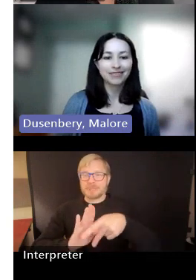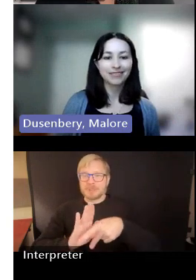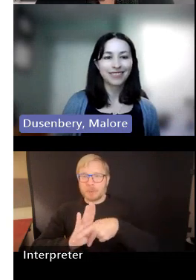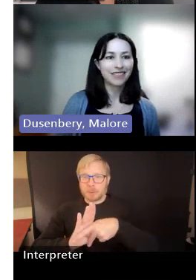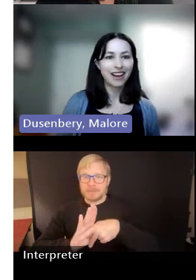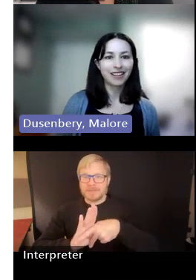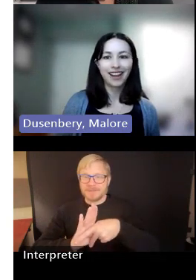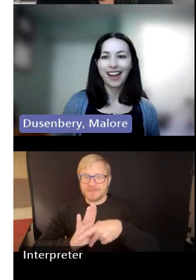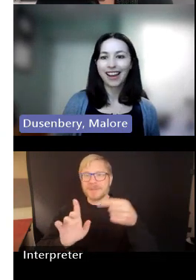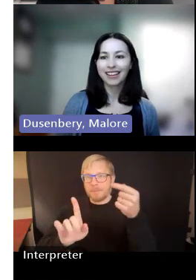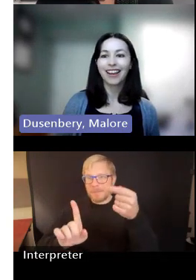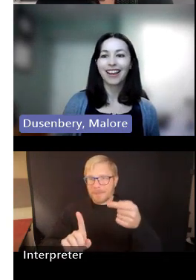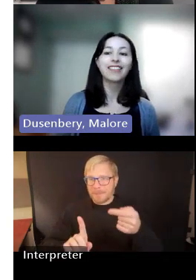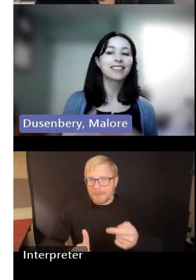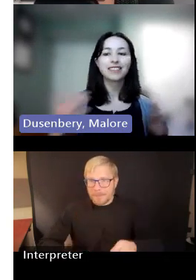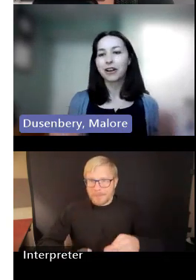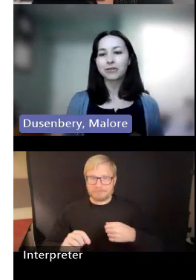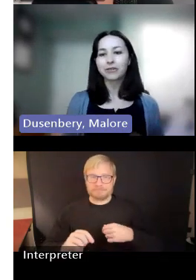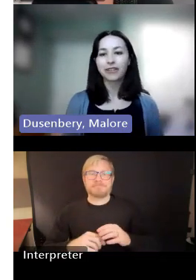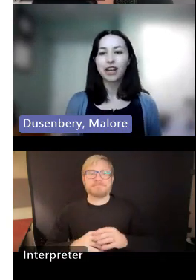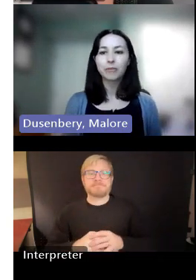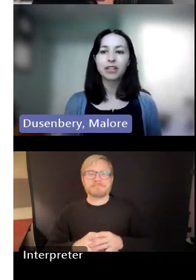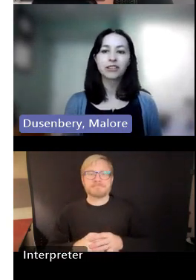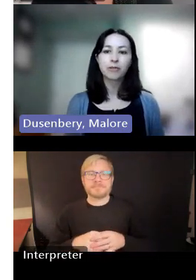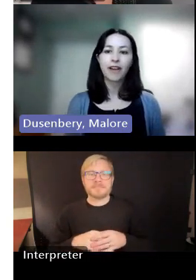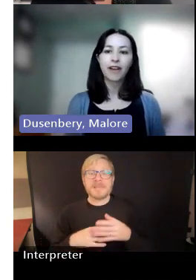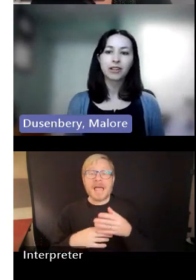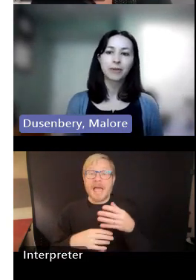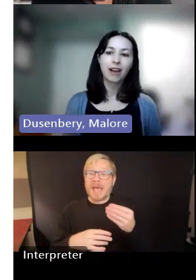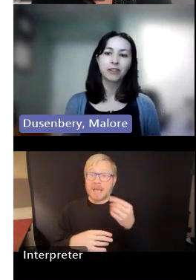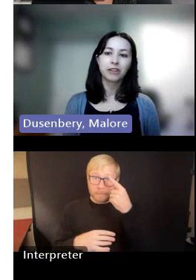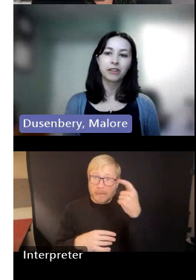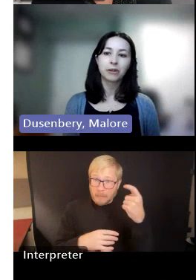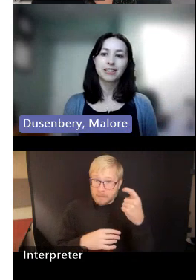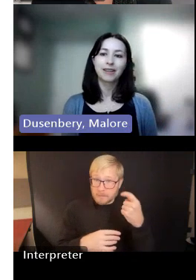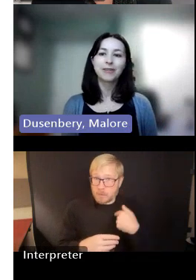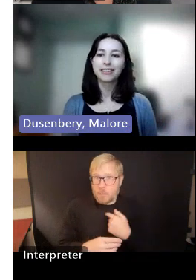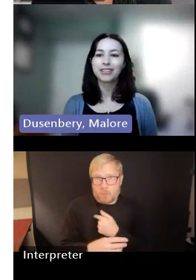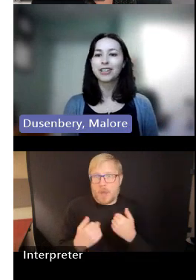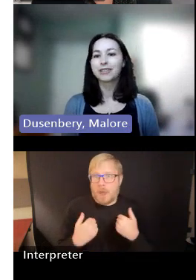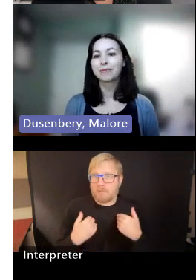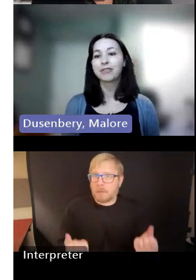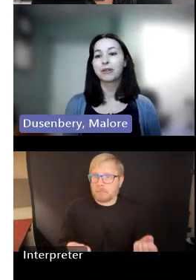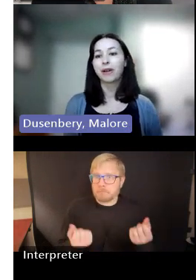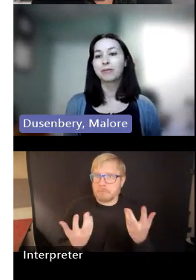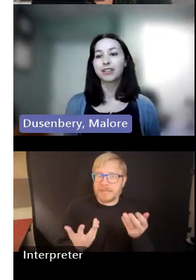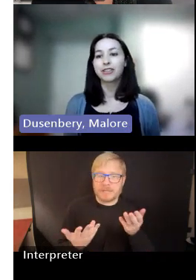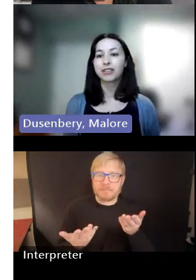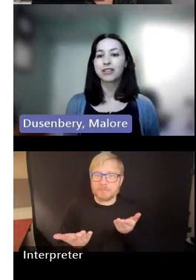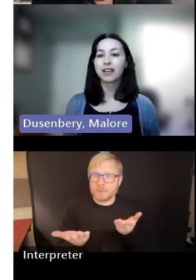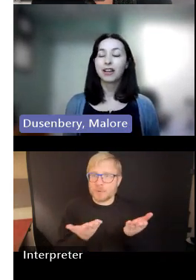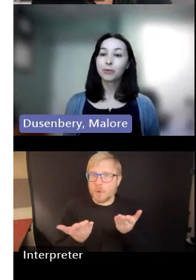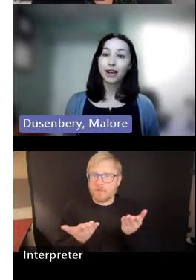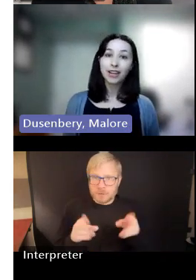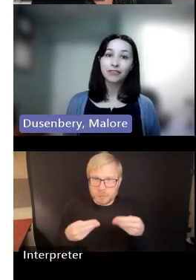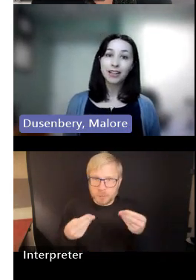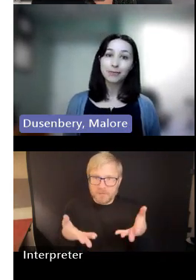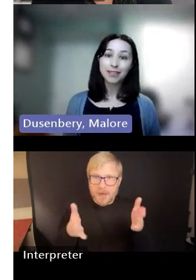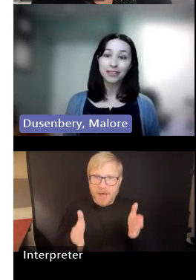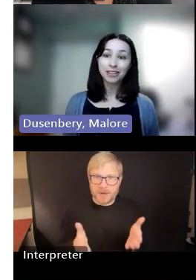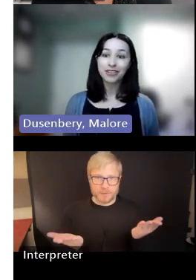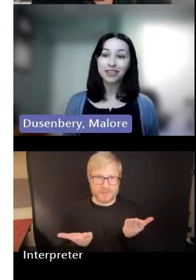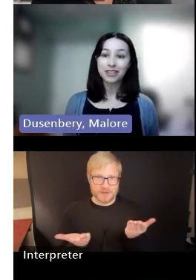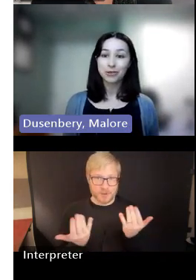Okay, I can go on. And then, given how many service providers we have here with us today, we wanted to share some of the recommendations we